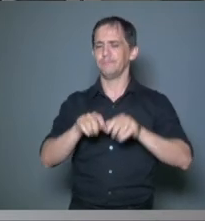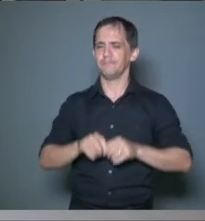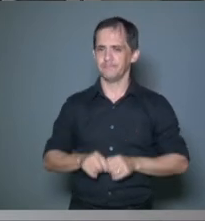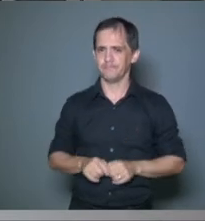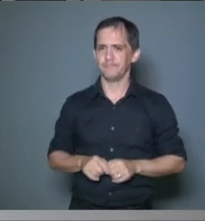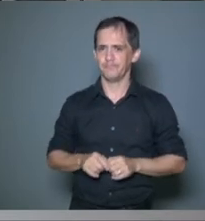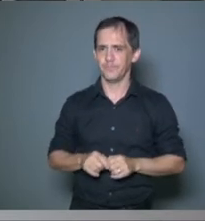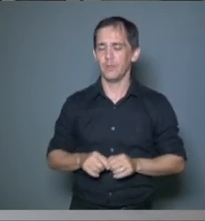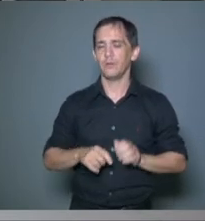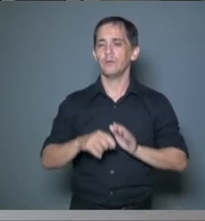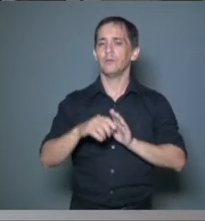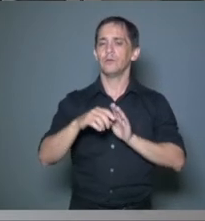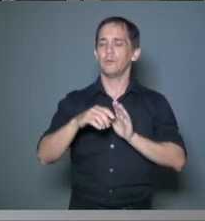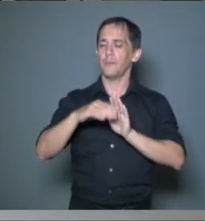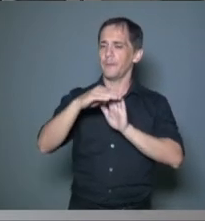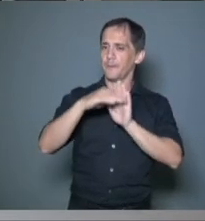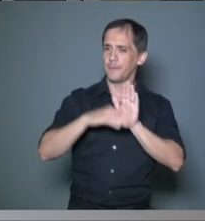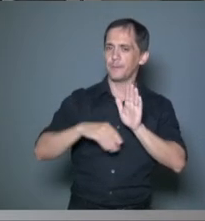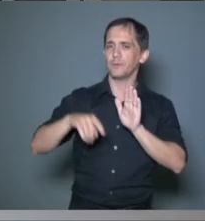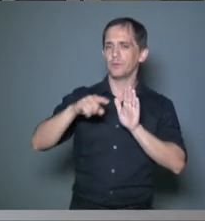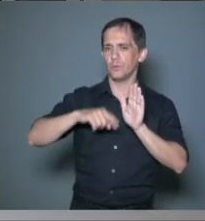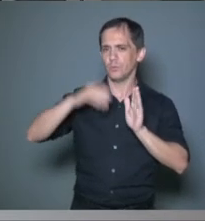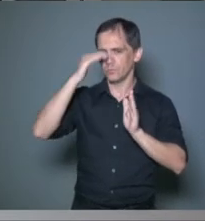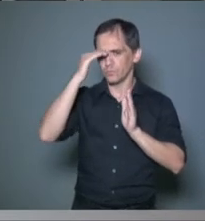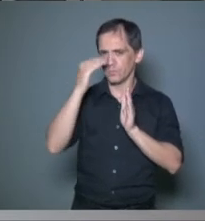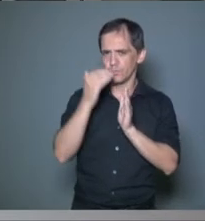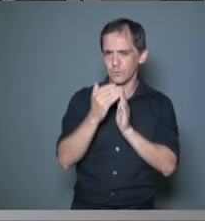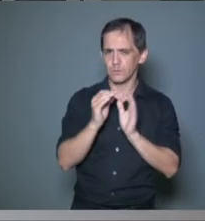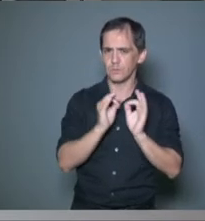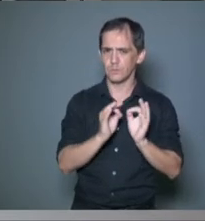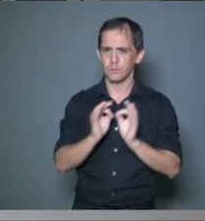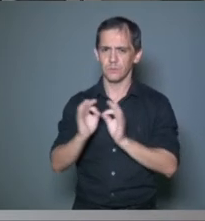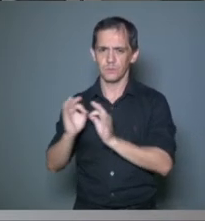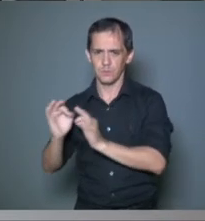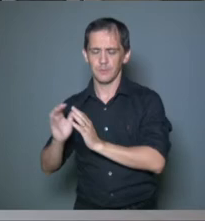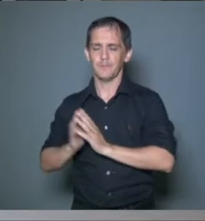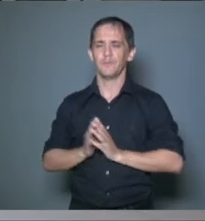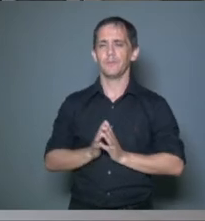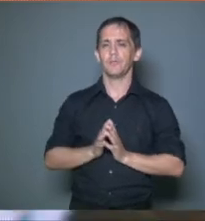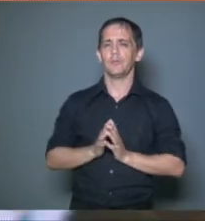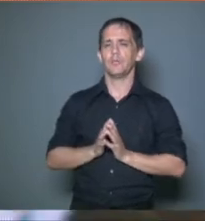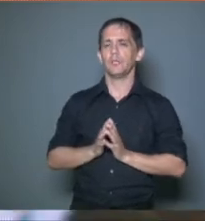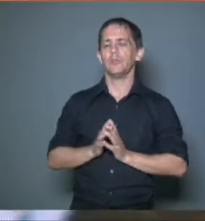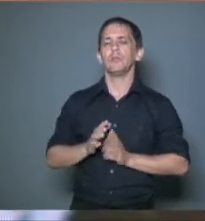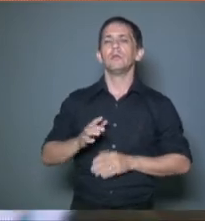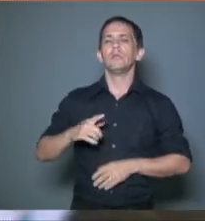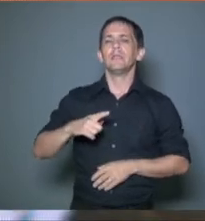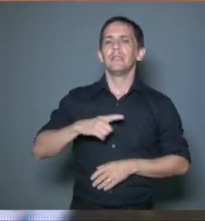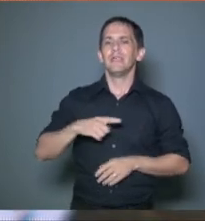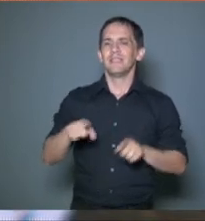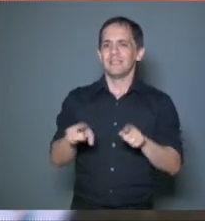fixed prices for input and commodity. So we are hedged for input and commodity for